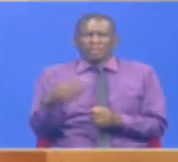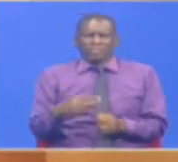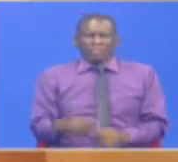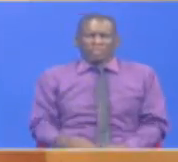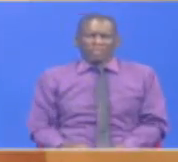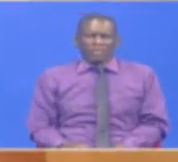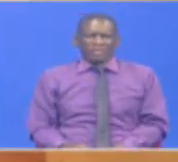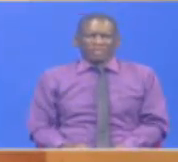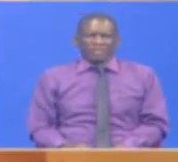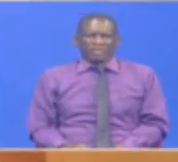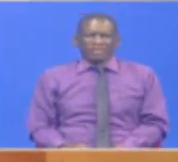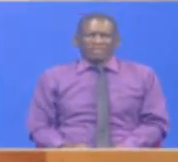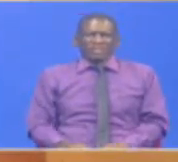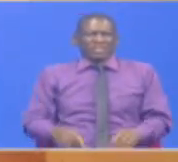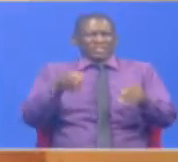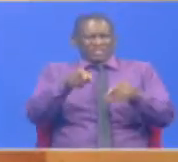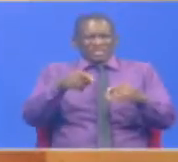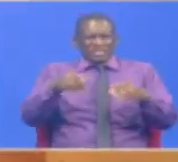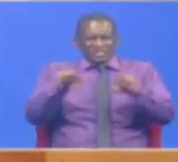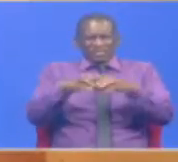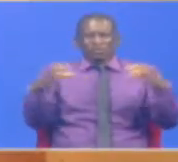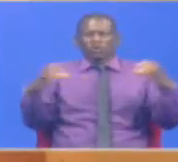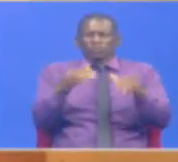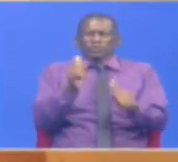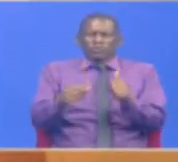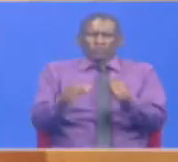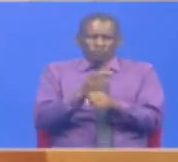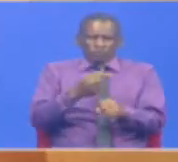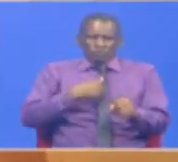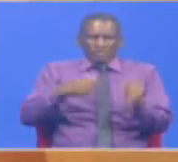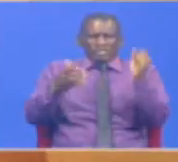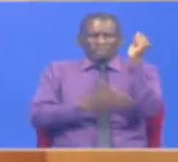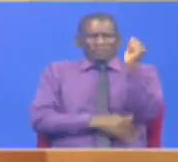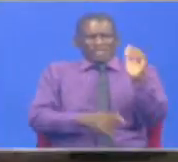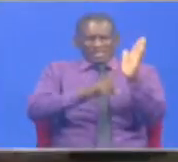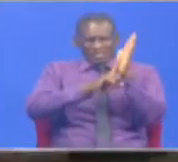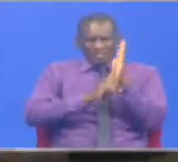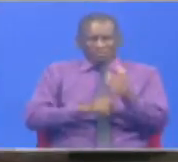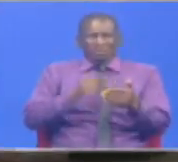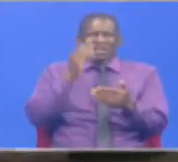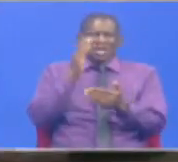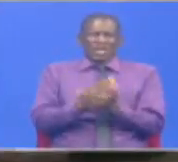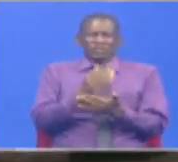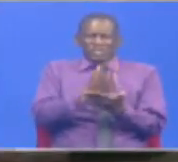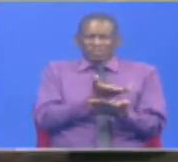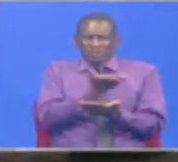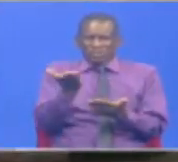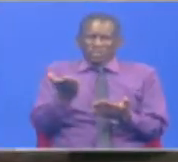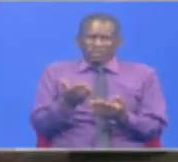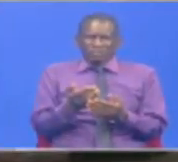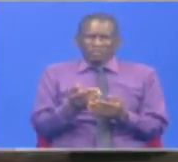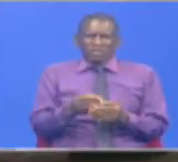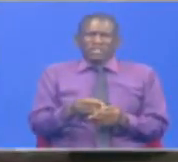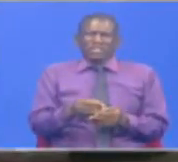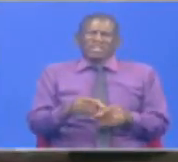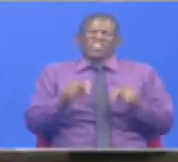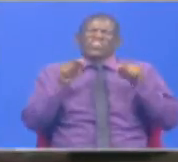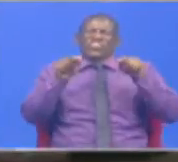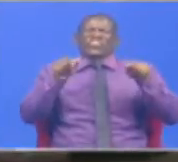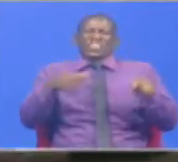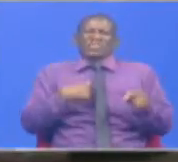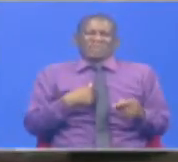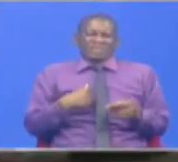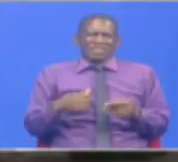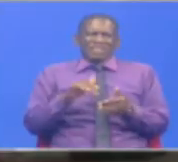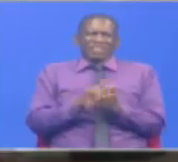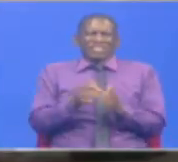The same community that was using me as a bad example, actually some of them used to mock me that I